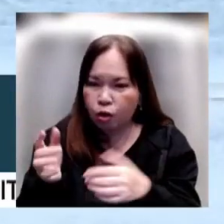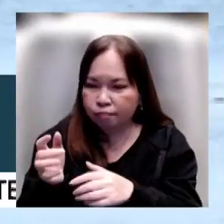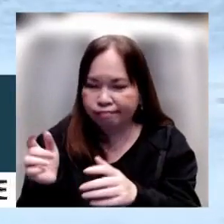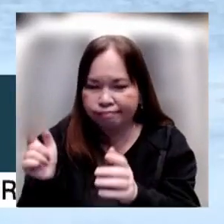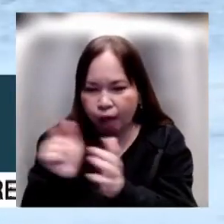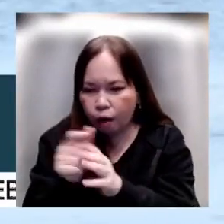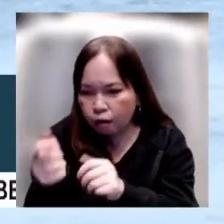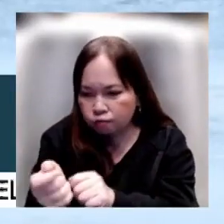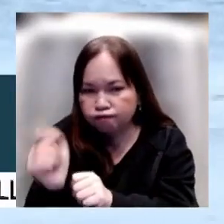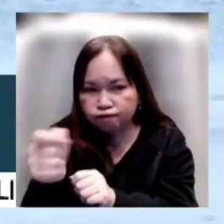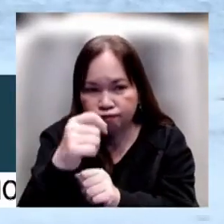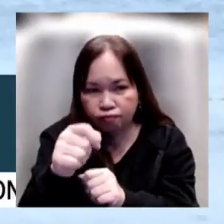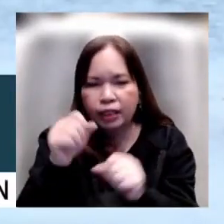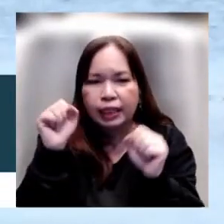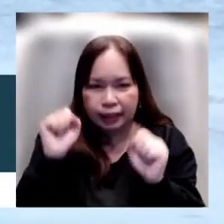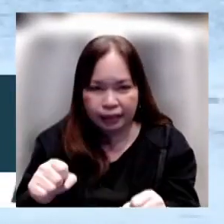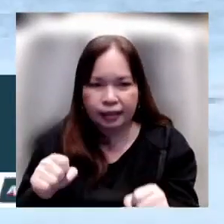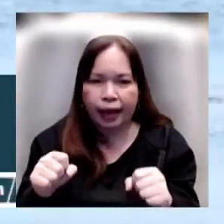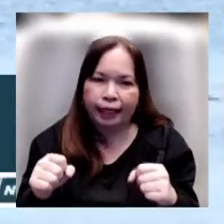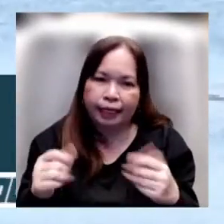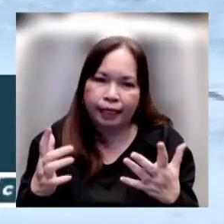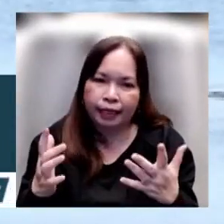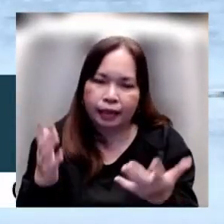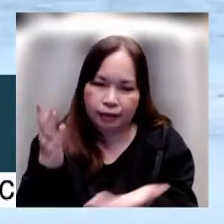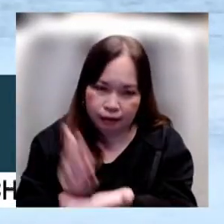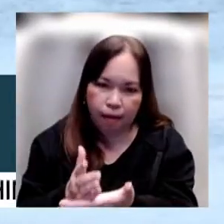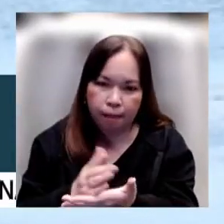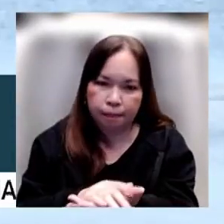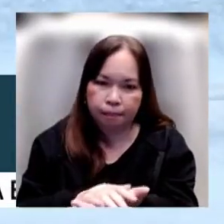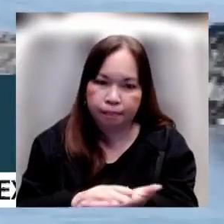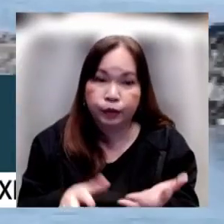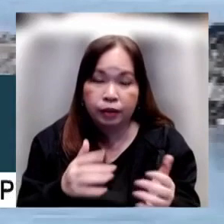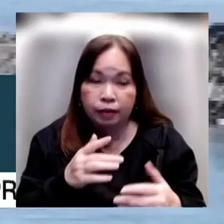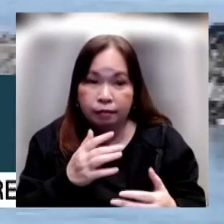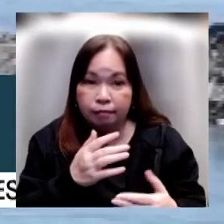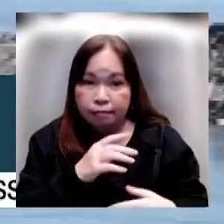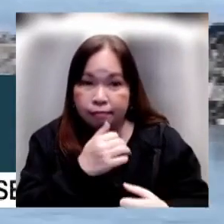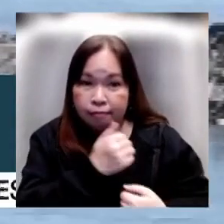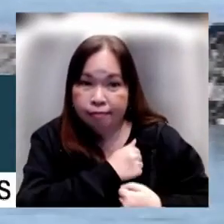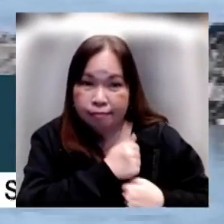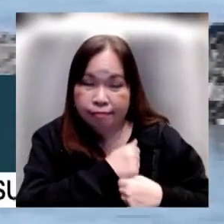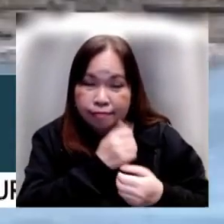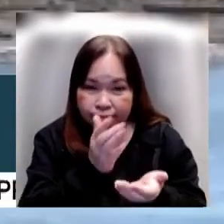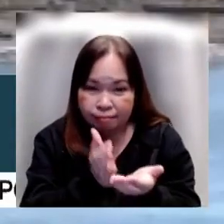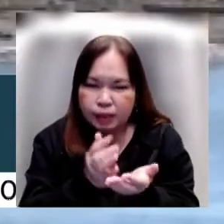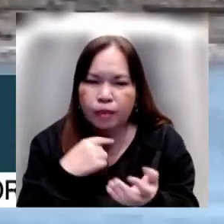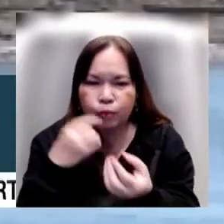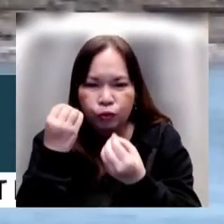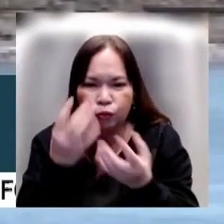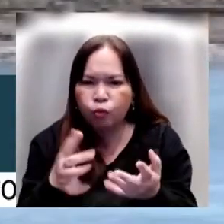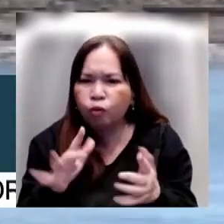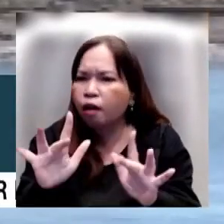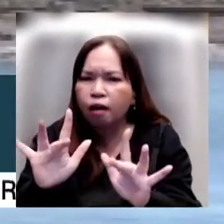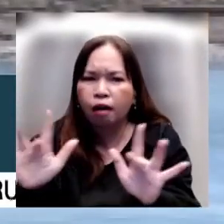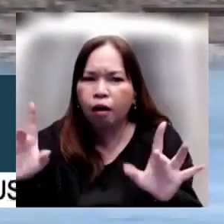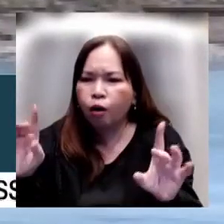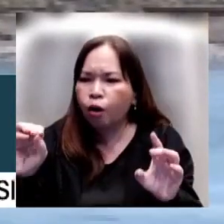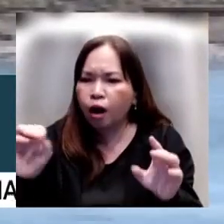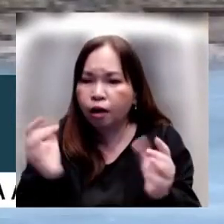Philippine Coast Guard has previously stated that there's no more oil left in the tanks of the